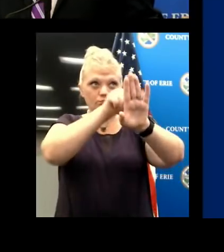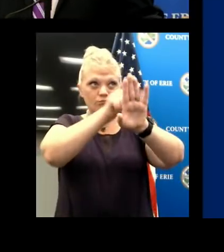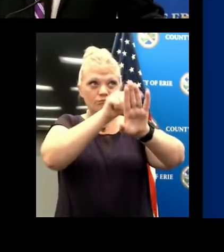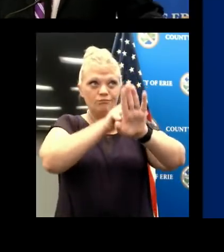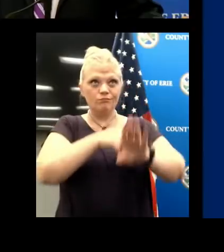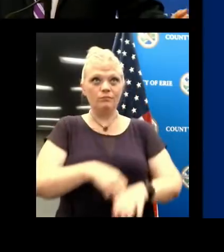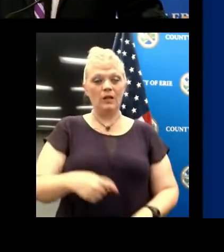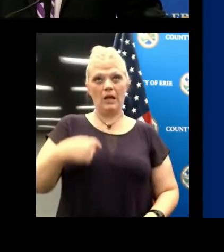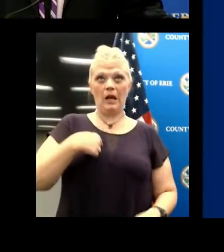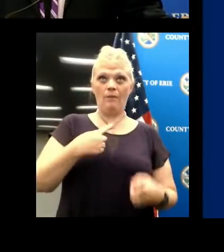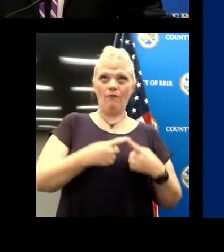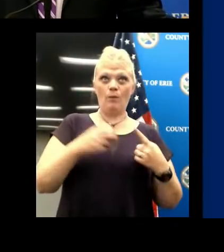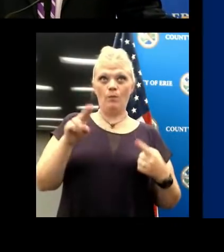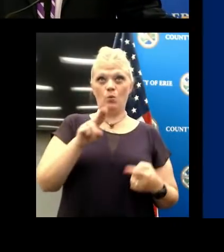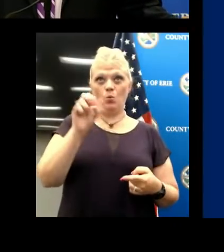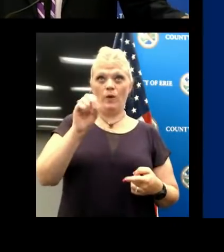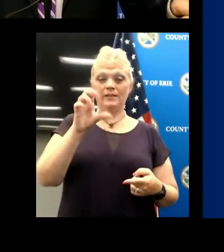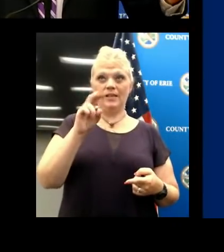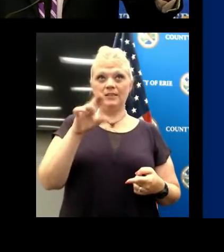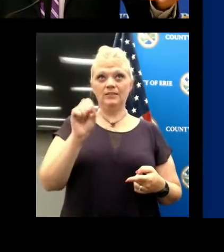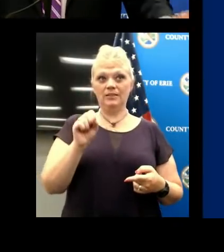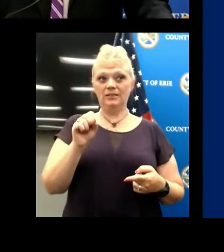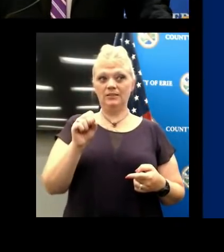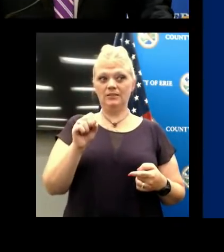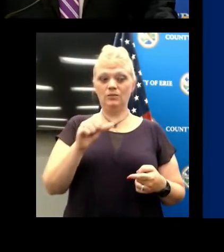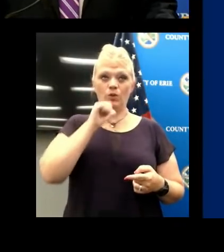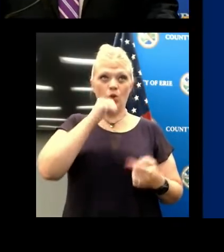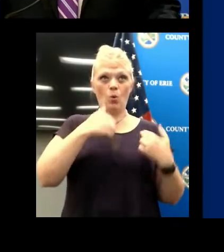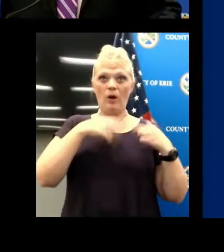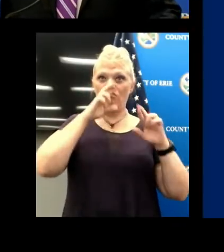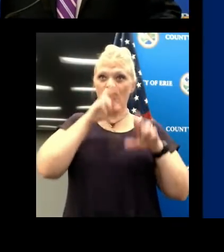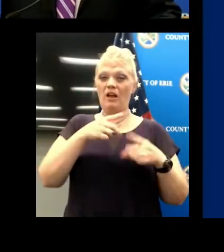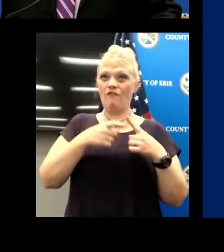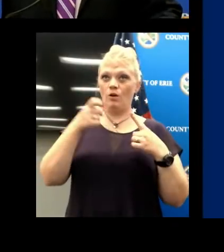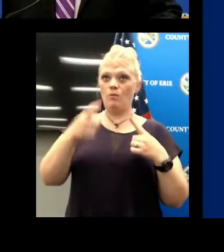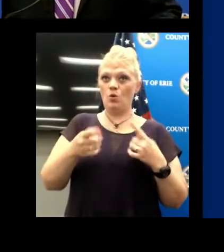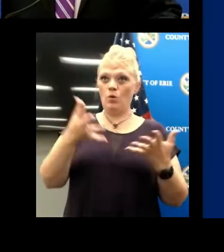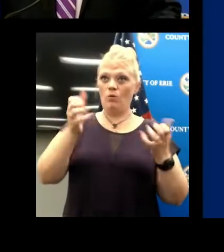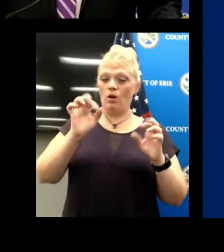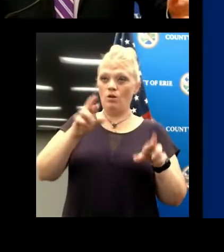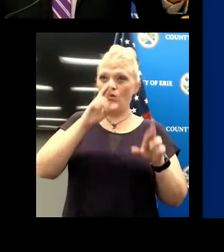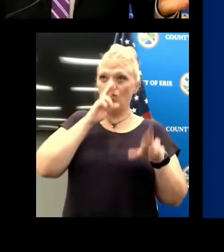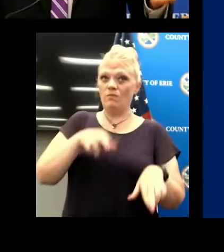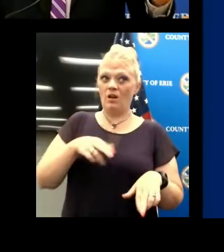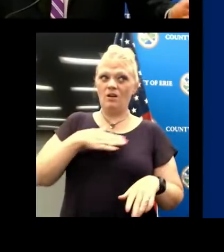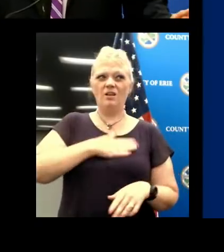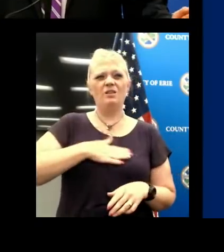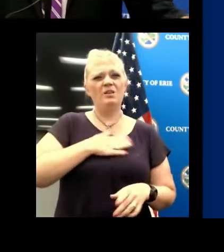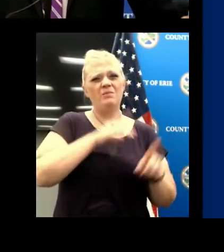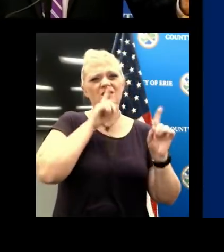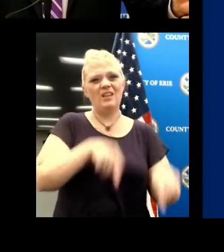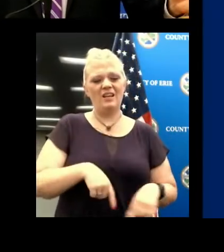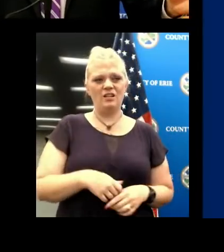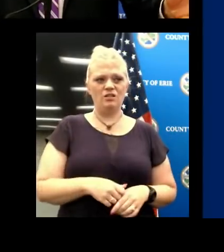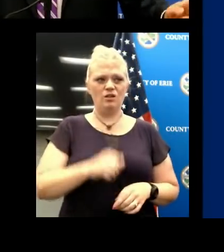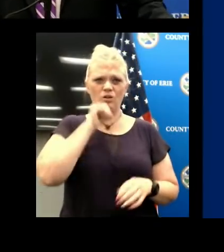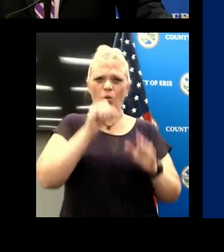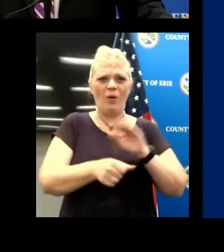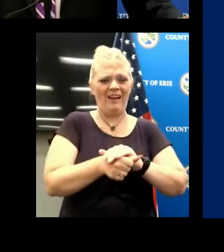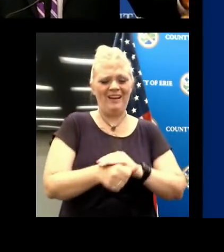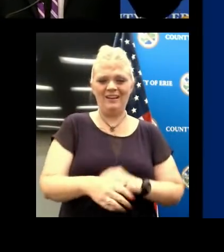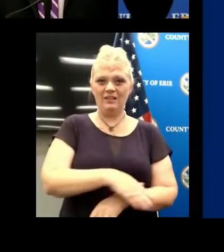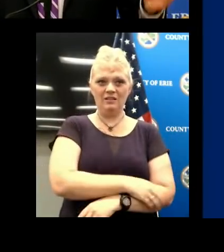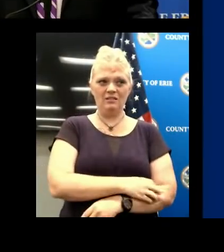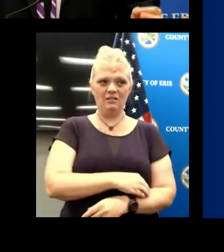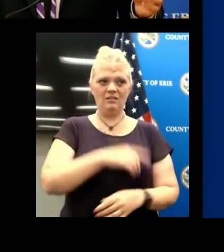they say, I'm from the U.S. Census, we do not have a response from you, we'd like to take your response, please answer, don't hide.